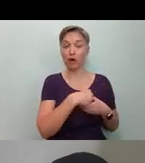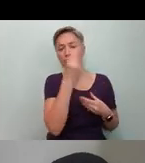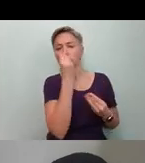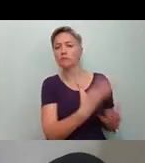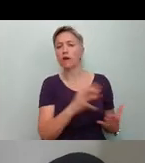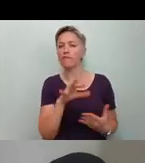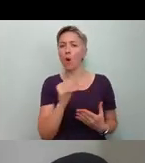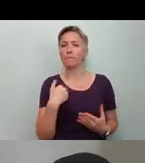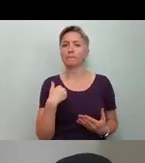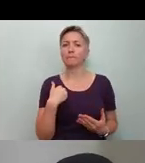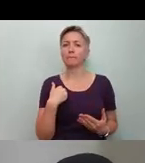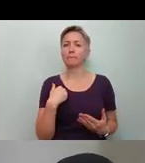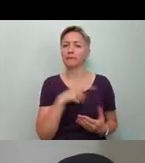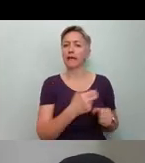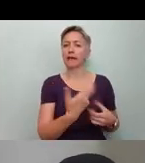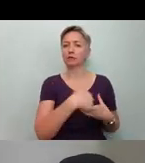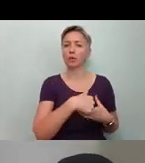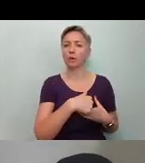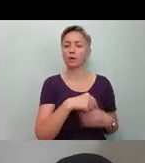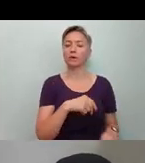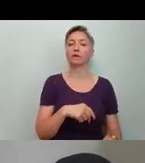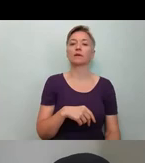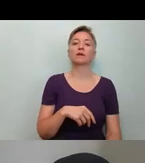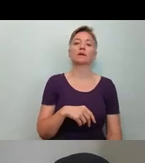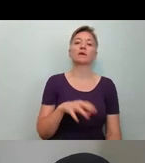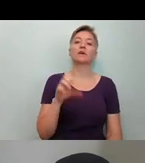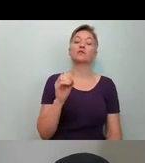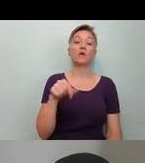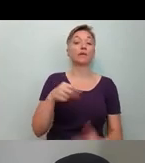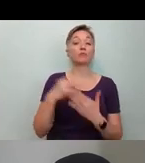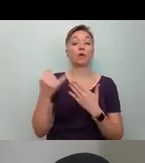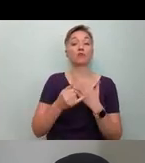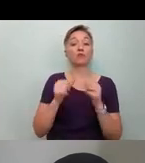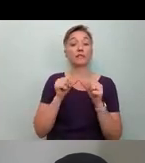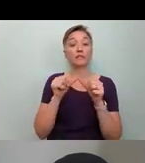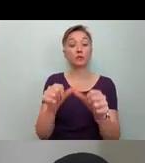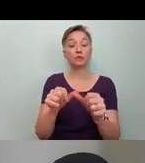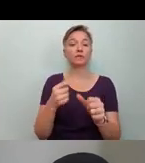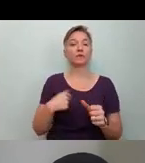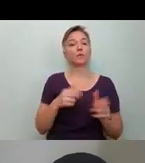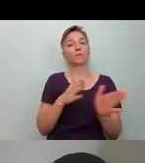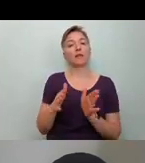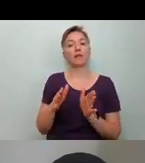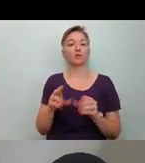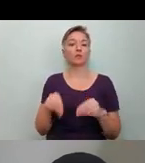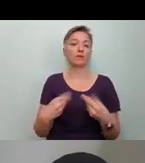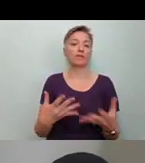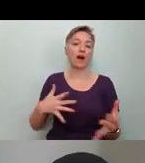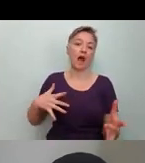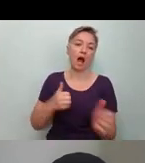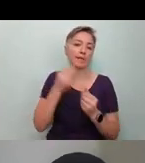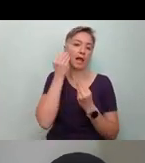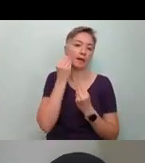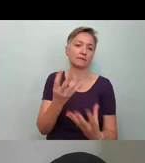can participate in the forums as well. So as the project continues, we're going to do things like providing more updates. We're going to share